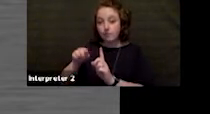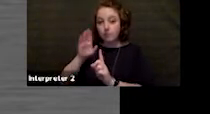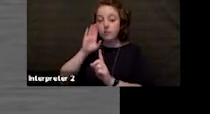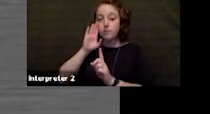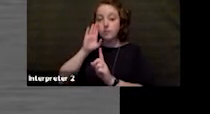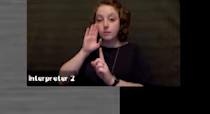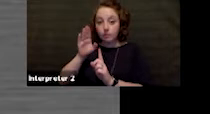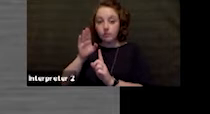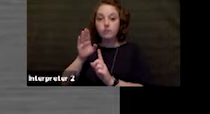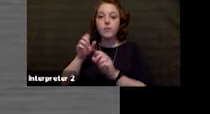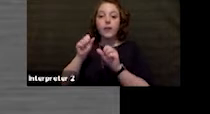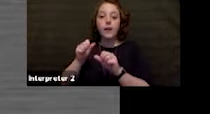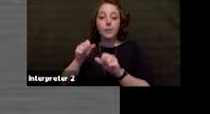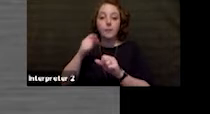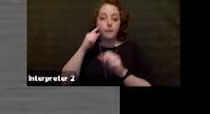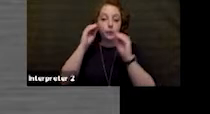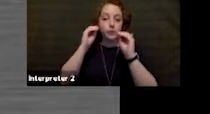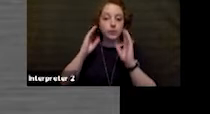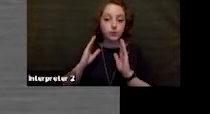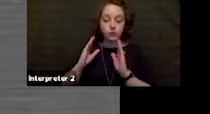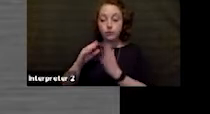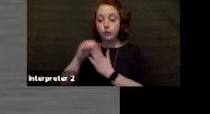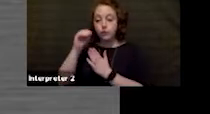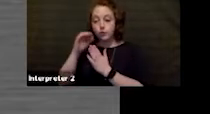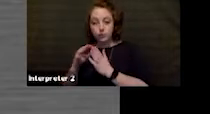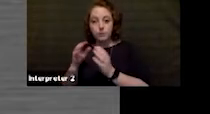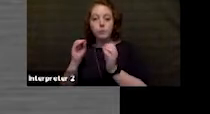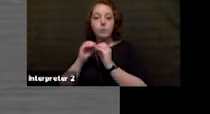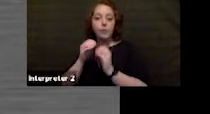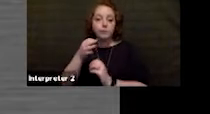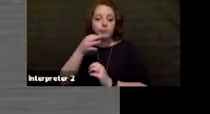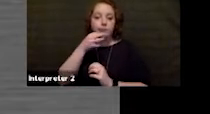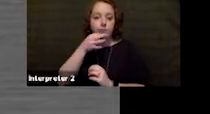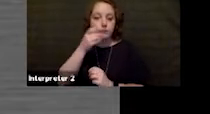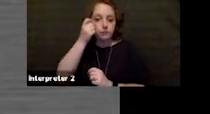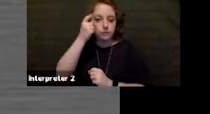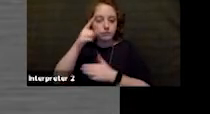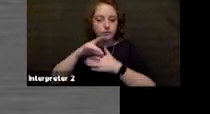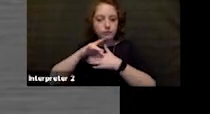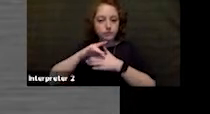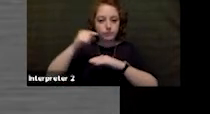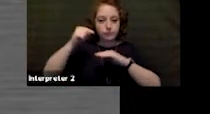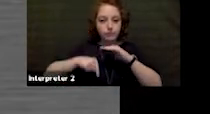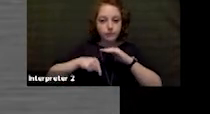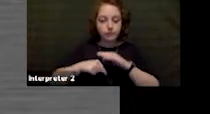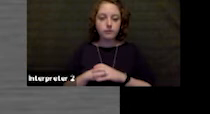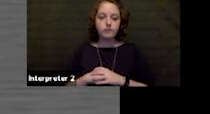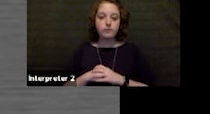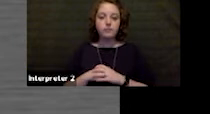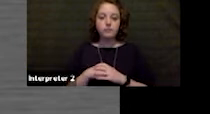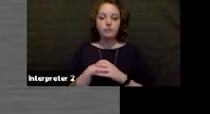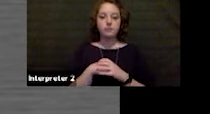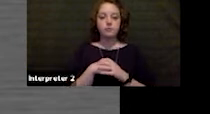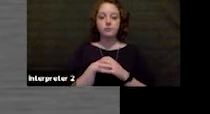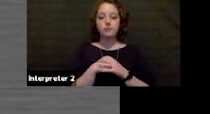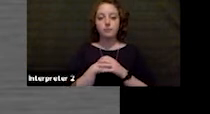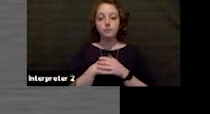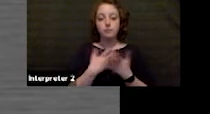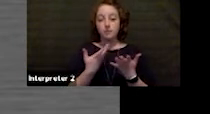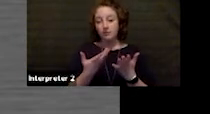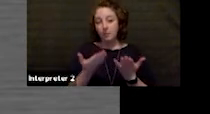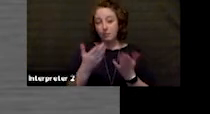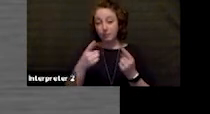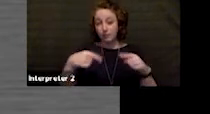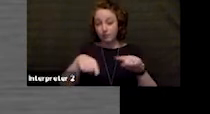multiple ways and increase mastery of content. One of the things, if you don't readily notice it in the picture on the